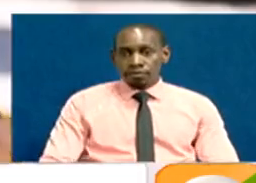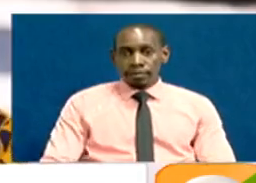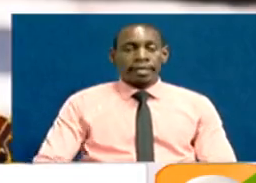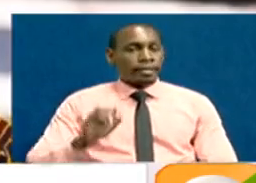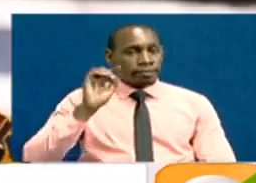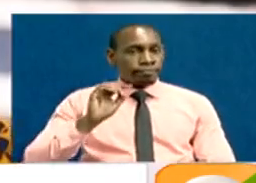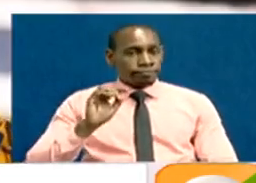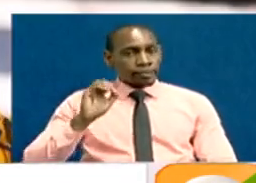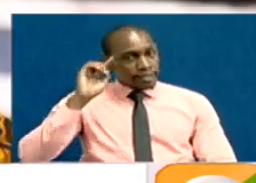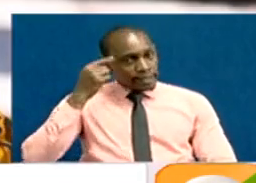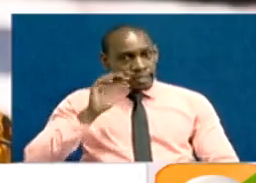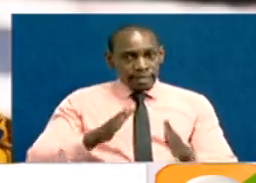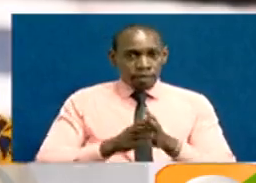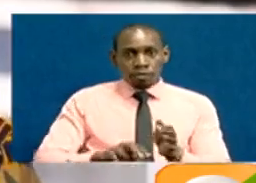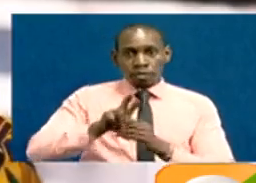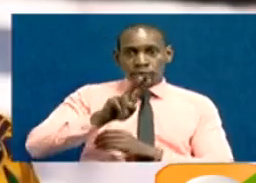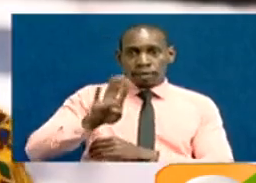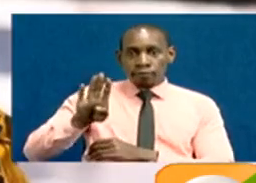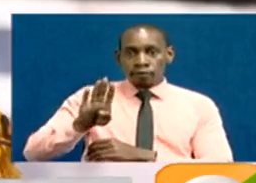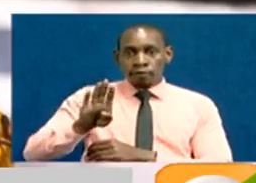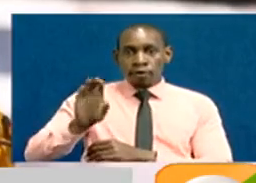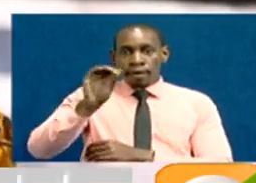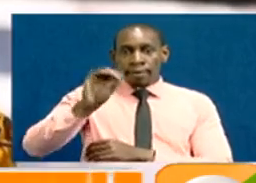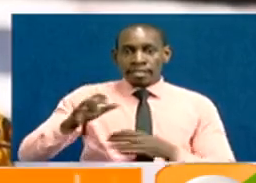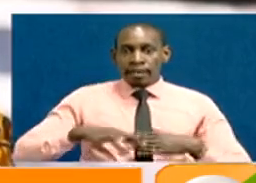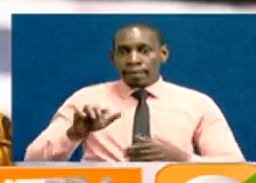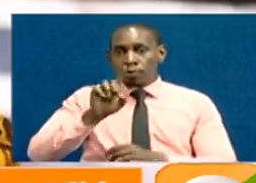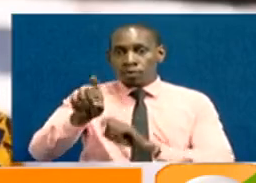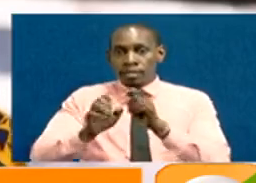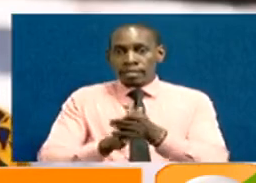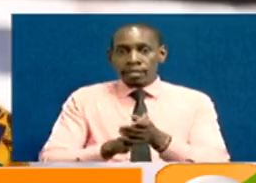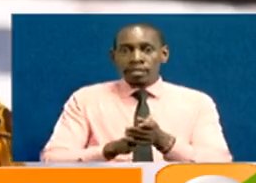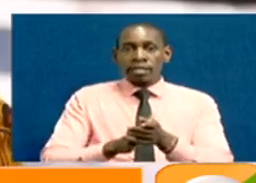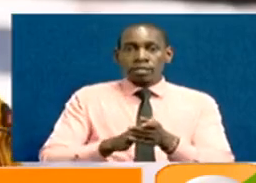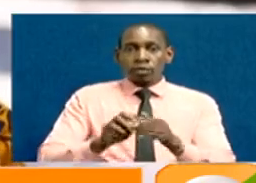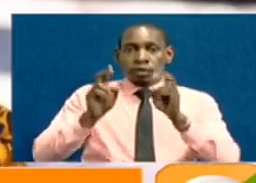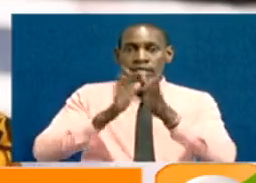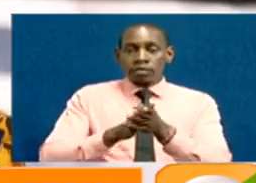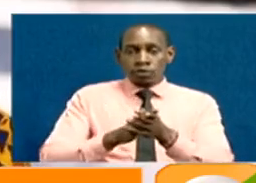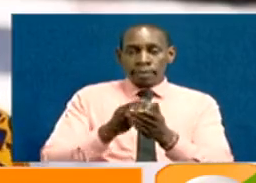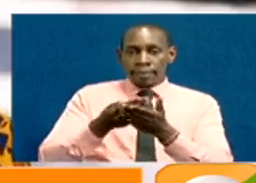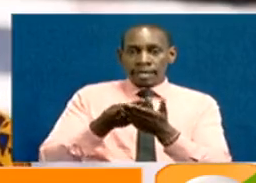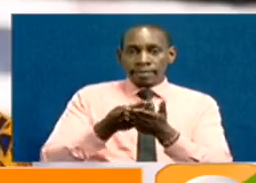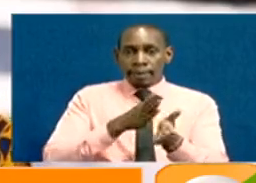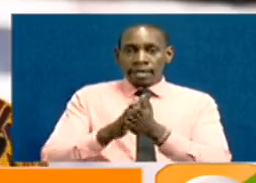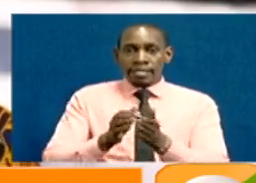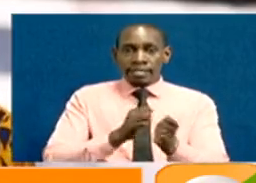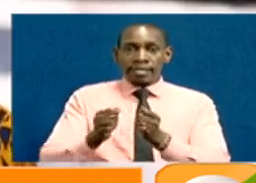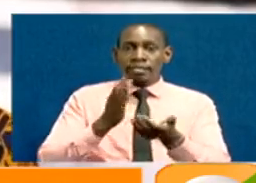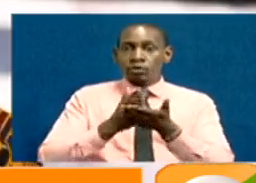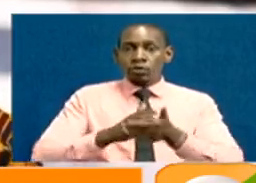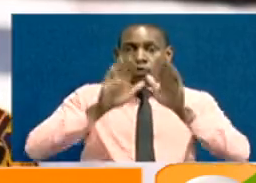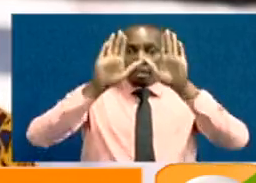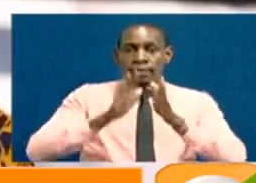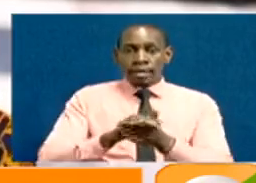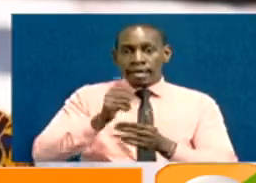I think about 94% of the respondents said when it comes to financial planning, strategy is very, very important for them. The